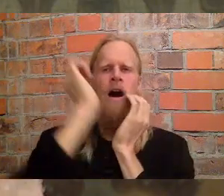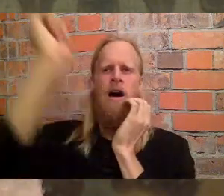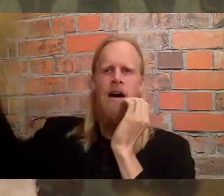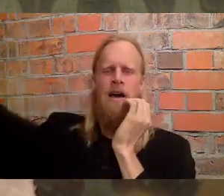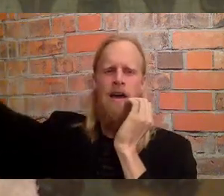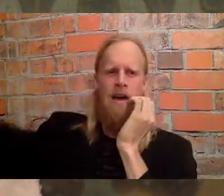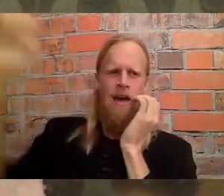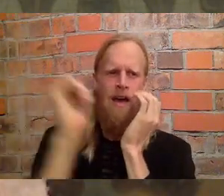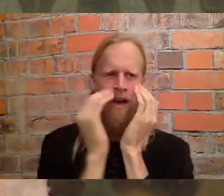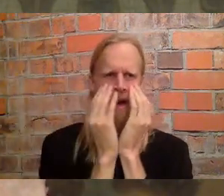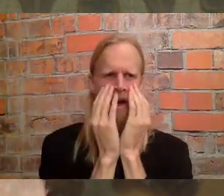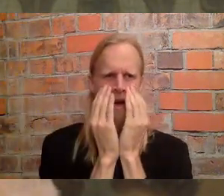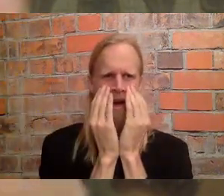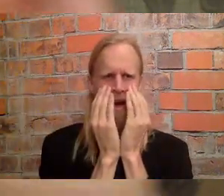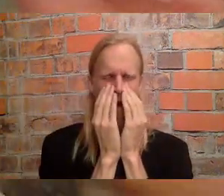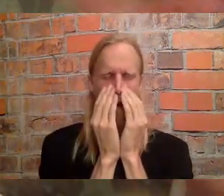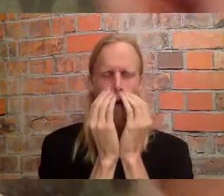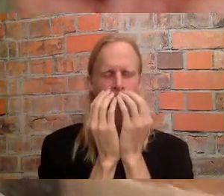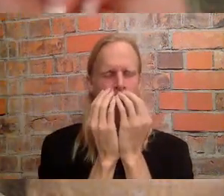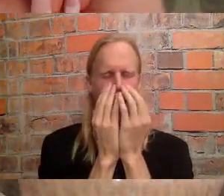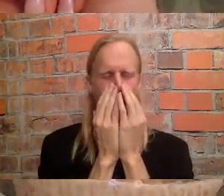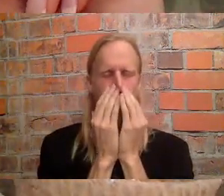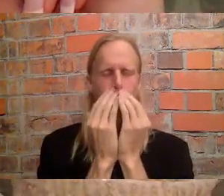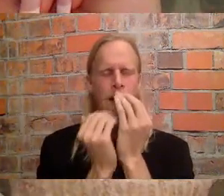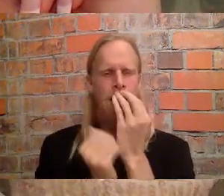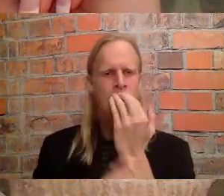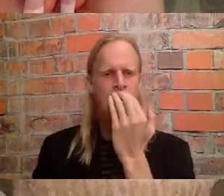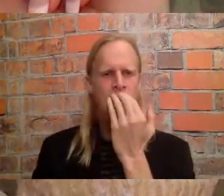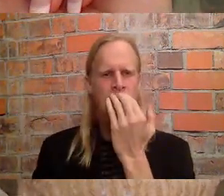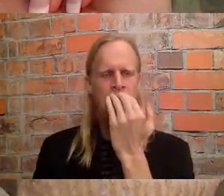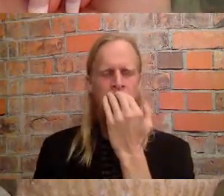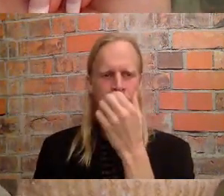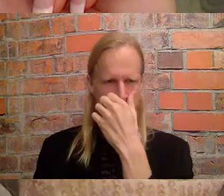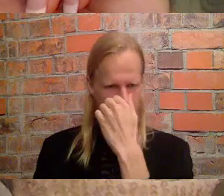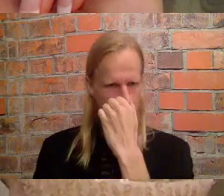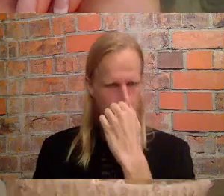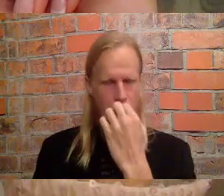Tapping under the nose. What would happen to you?